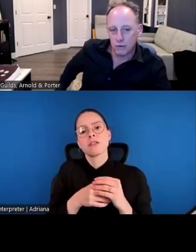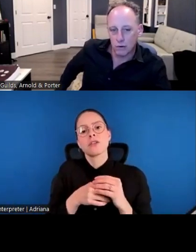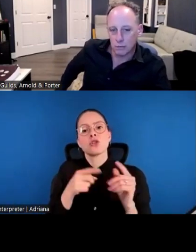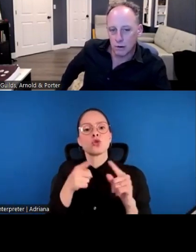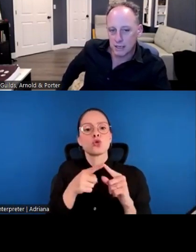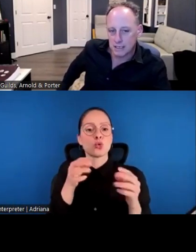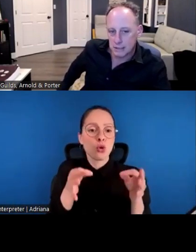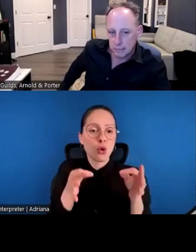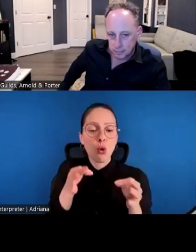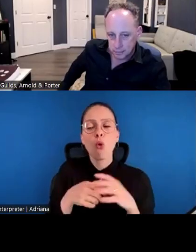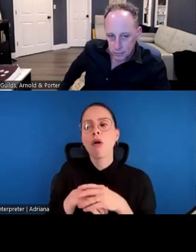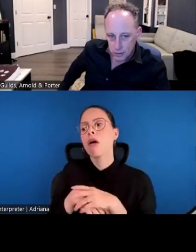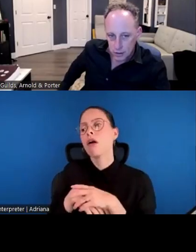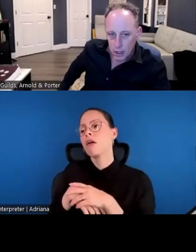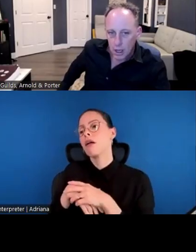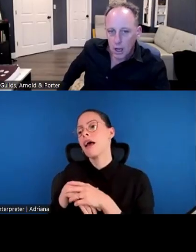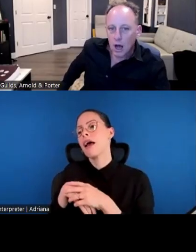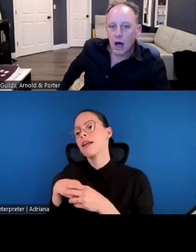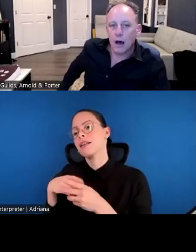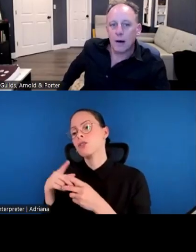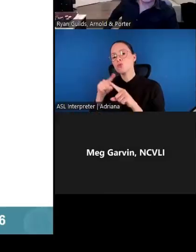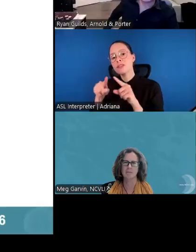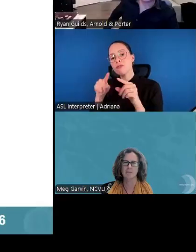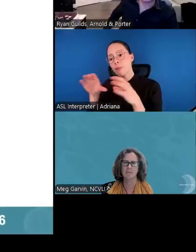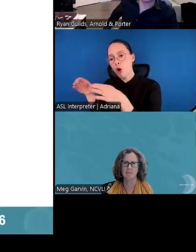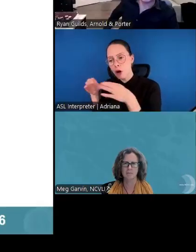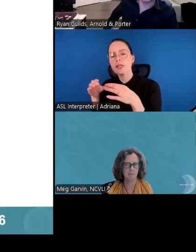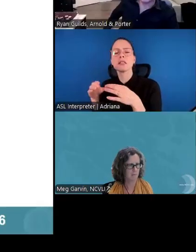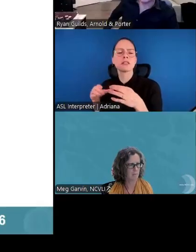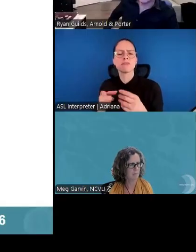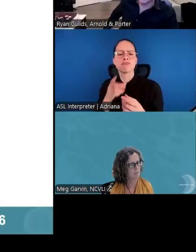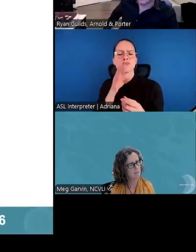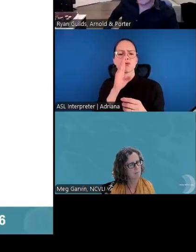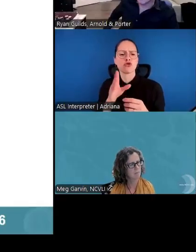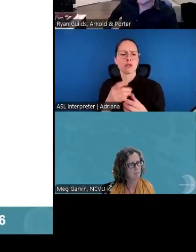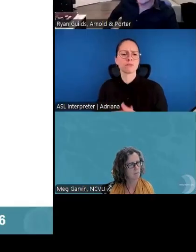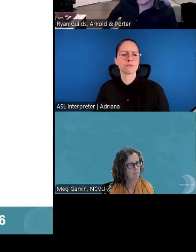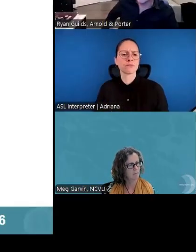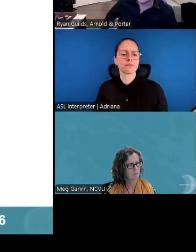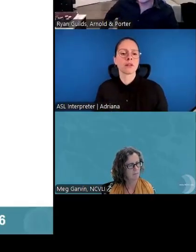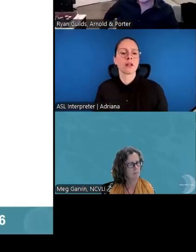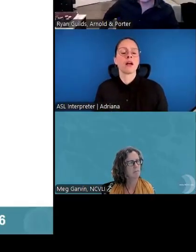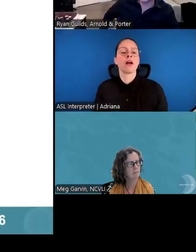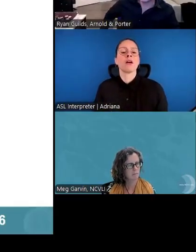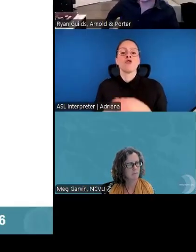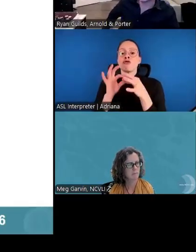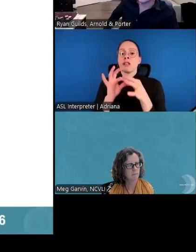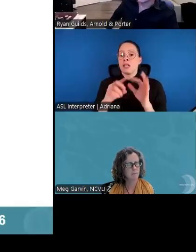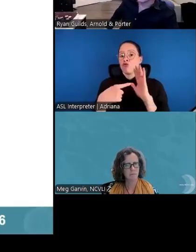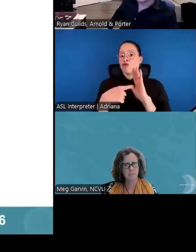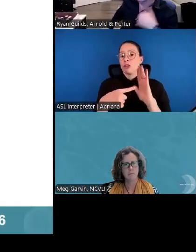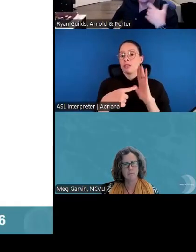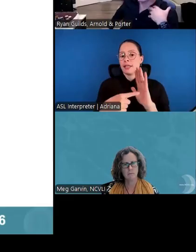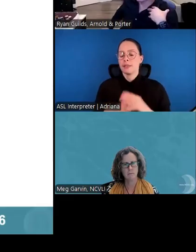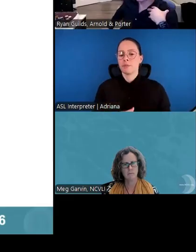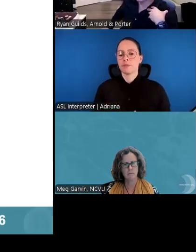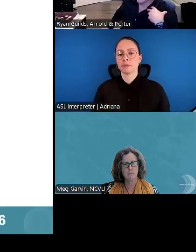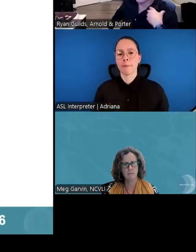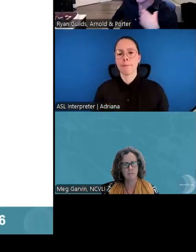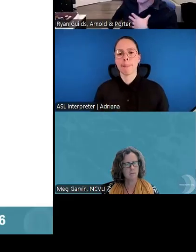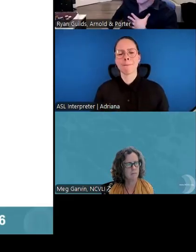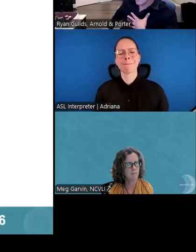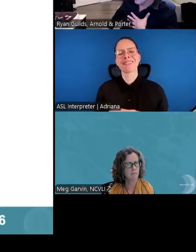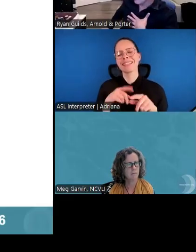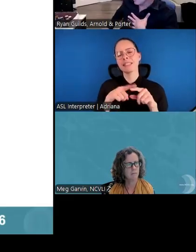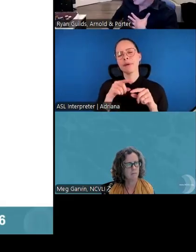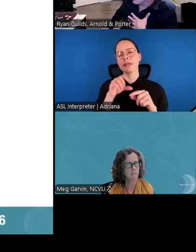relatively straightforward process. In terms of your representation, so it depends on the scope.